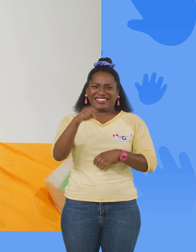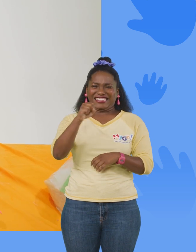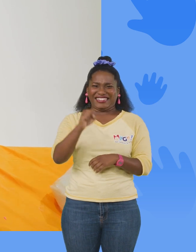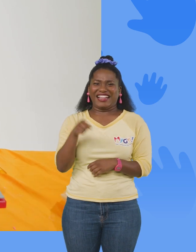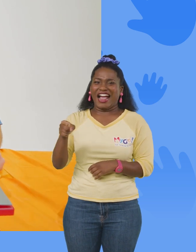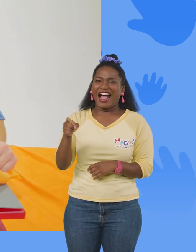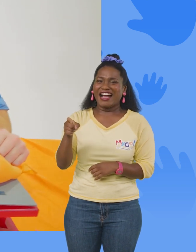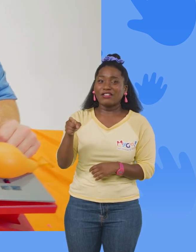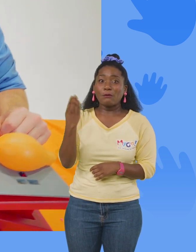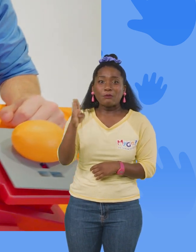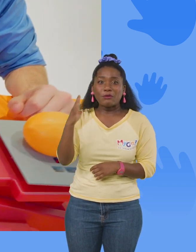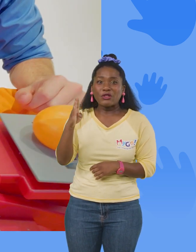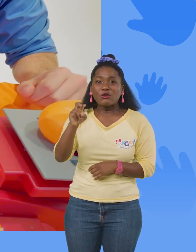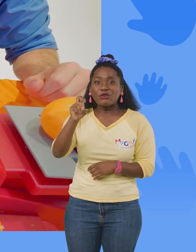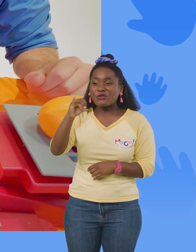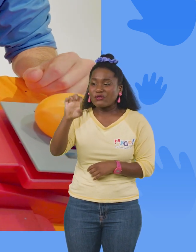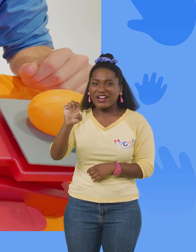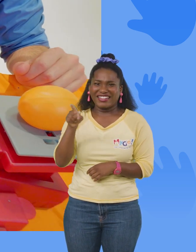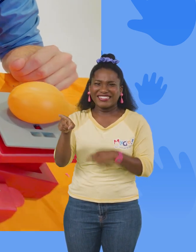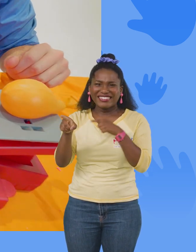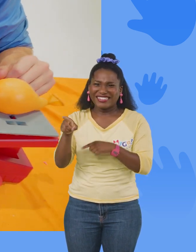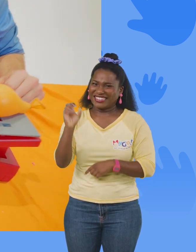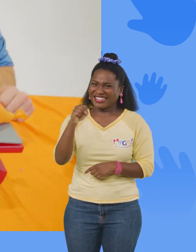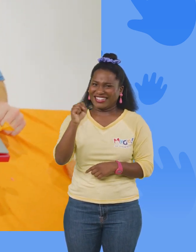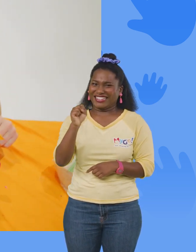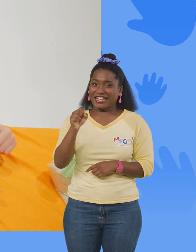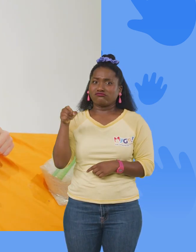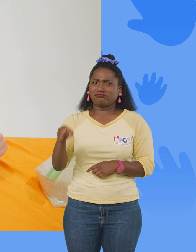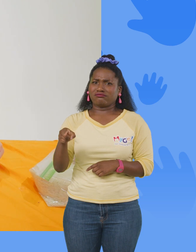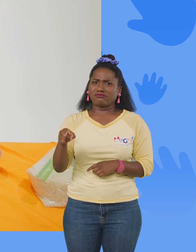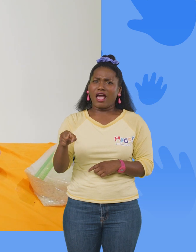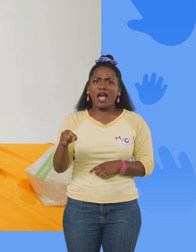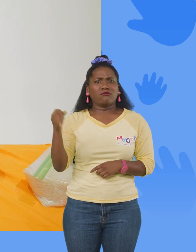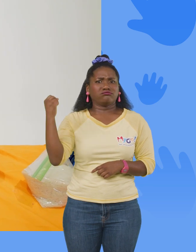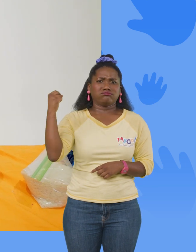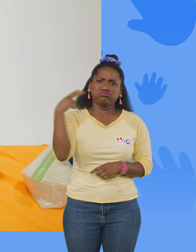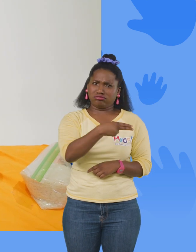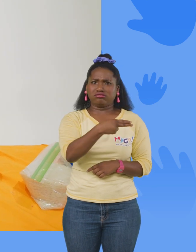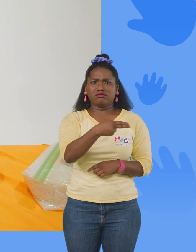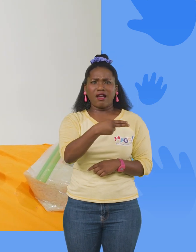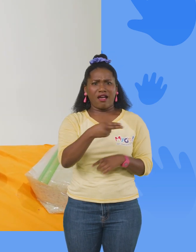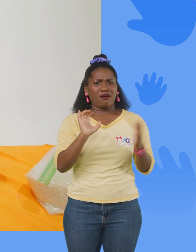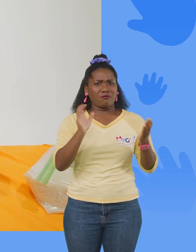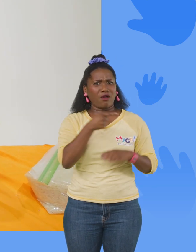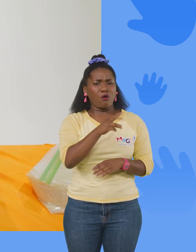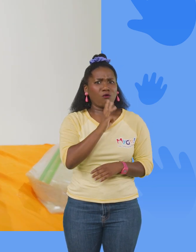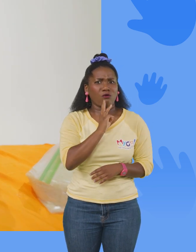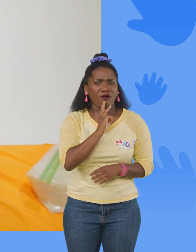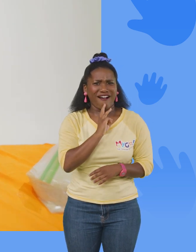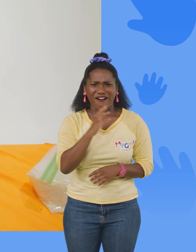The blue was rice. Whoa, rice is more dense than